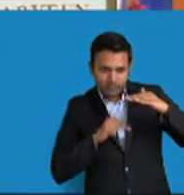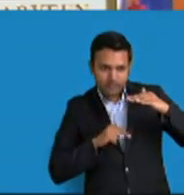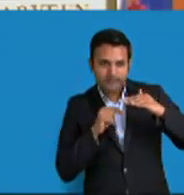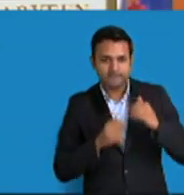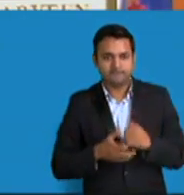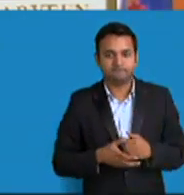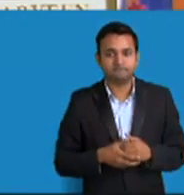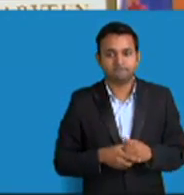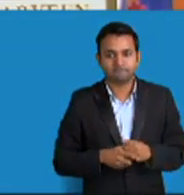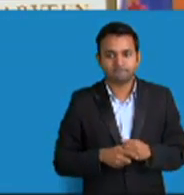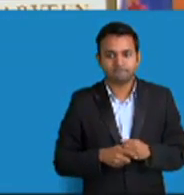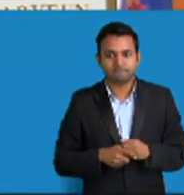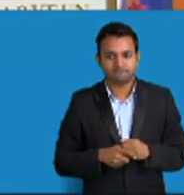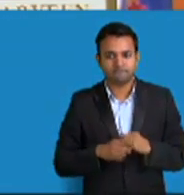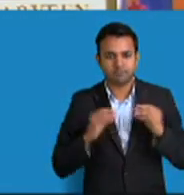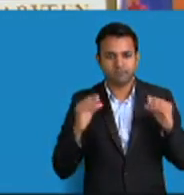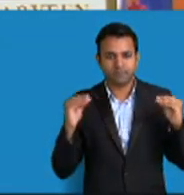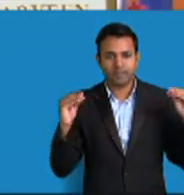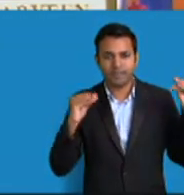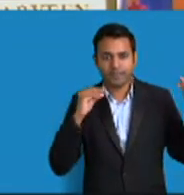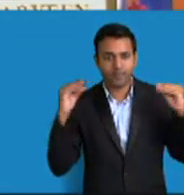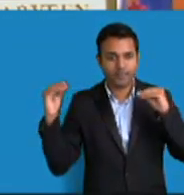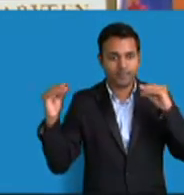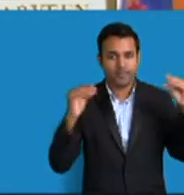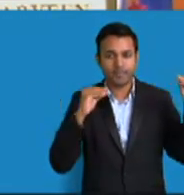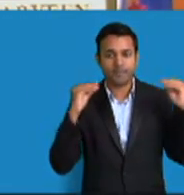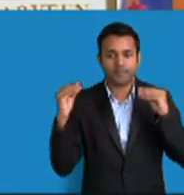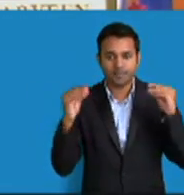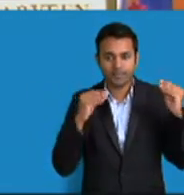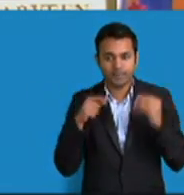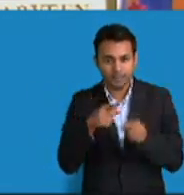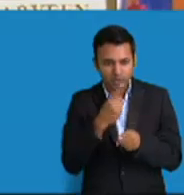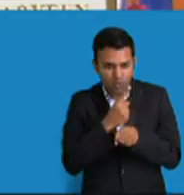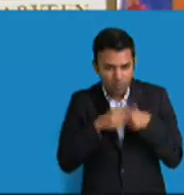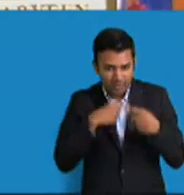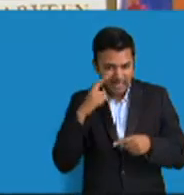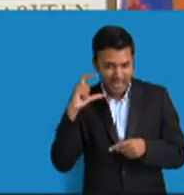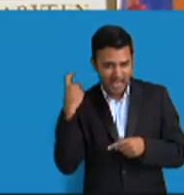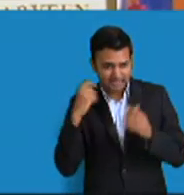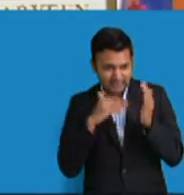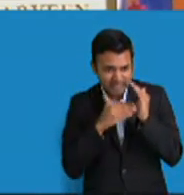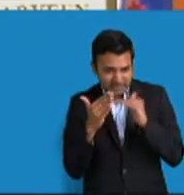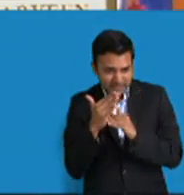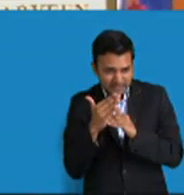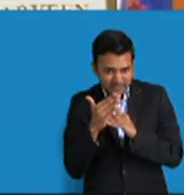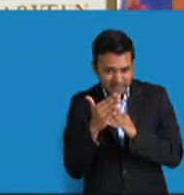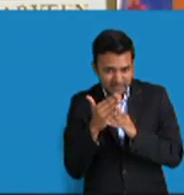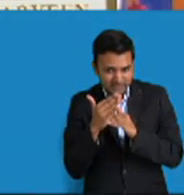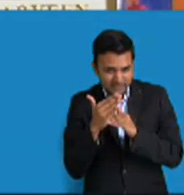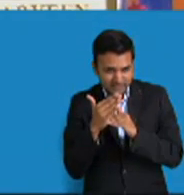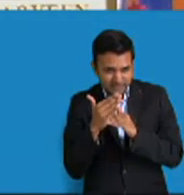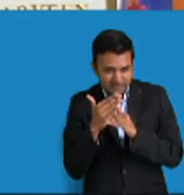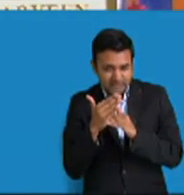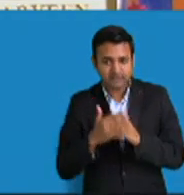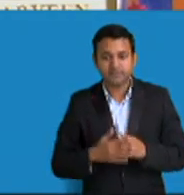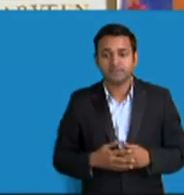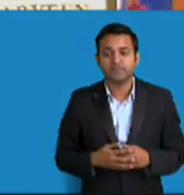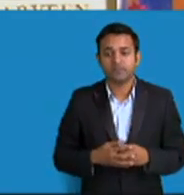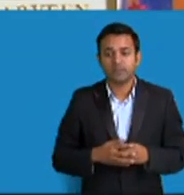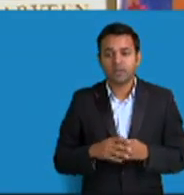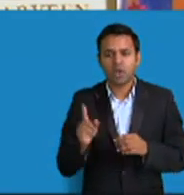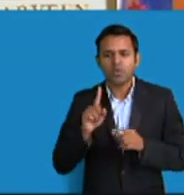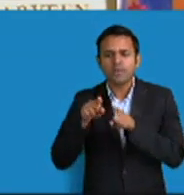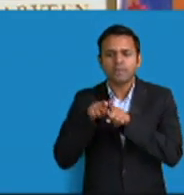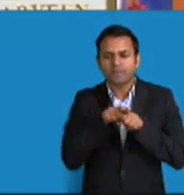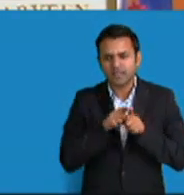Wait. You, Honourable Member, spoke about class size. Let me explain to you about class size, then I'll come to mathematics. So the problem is that